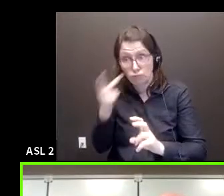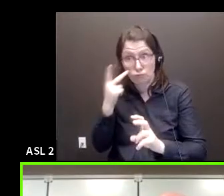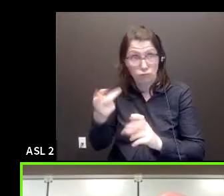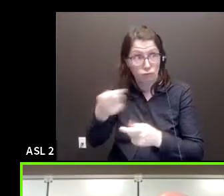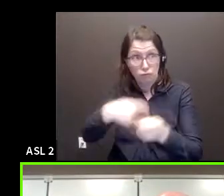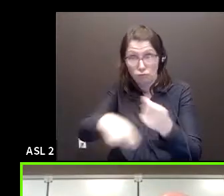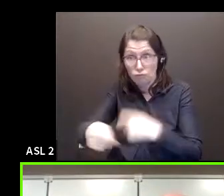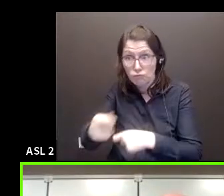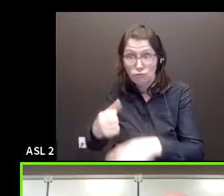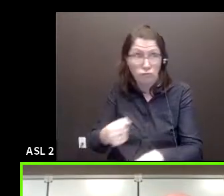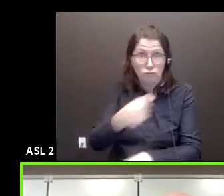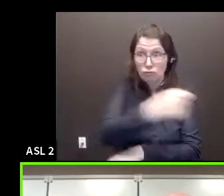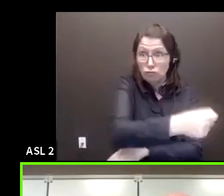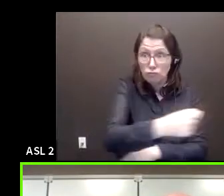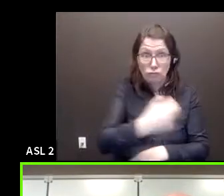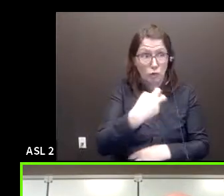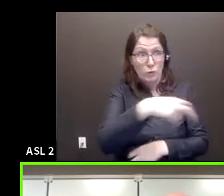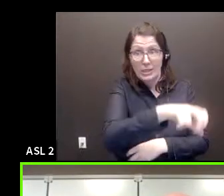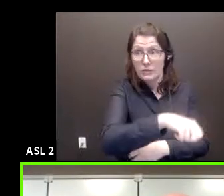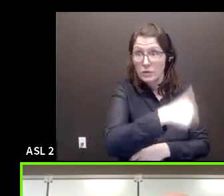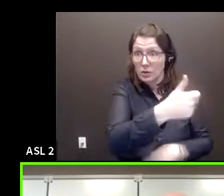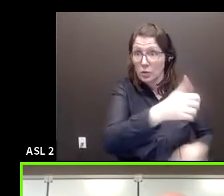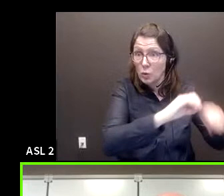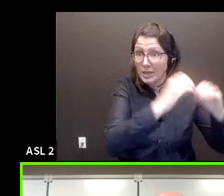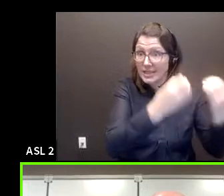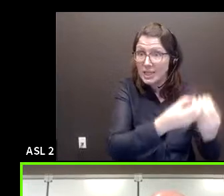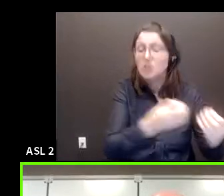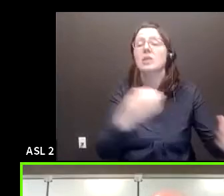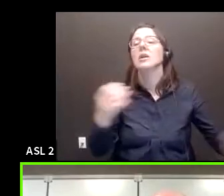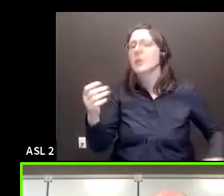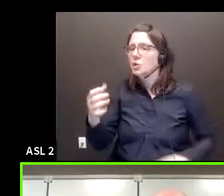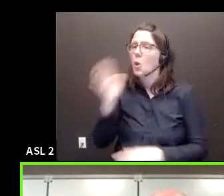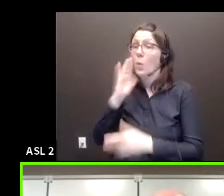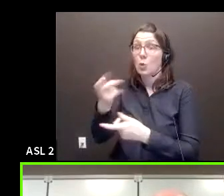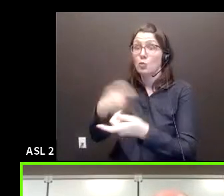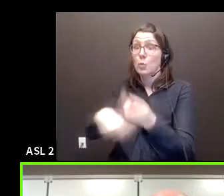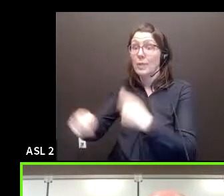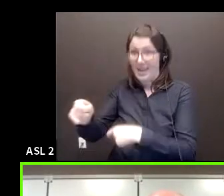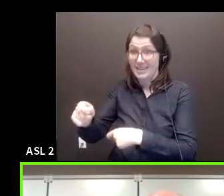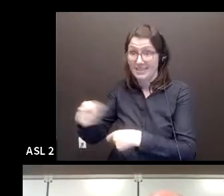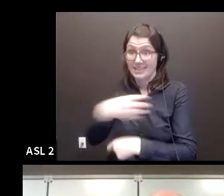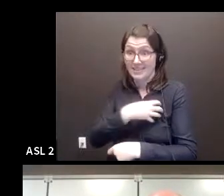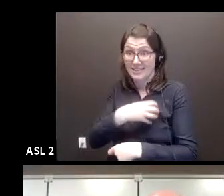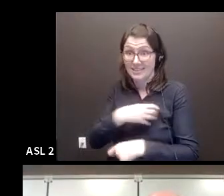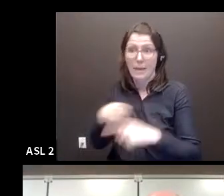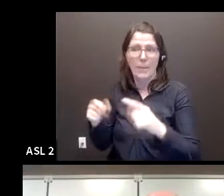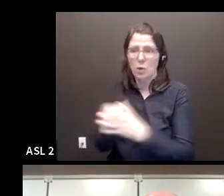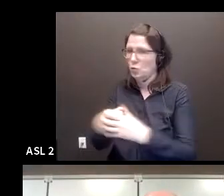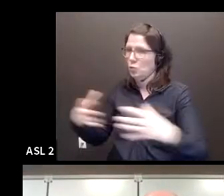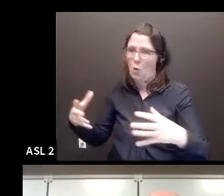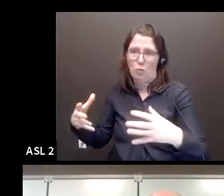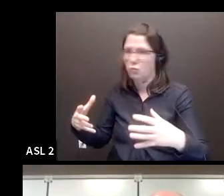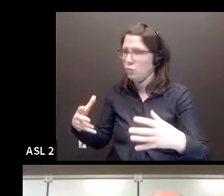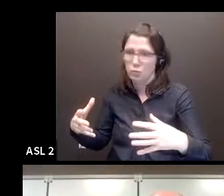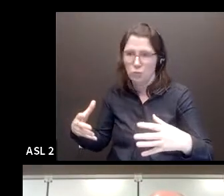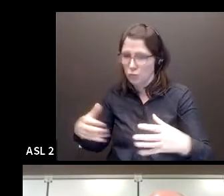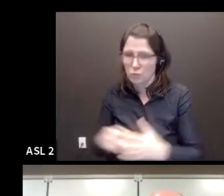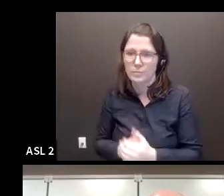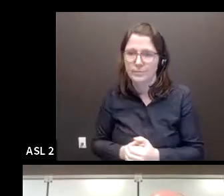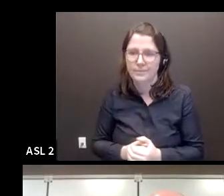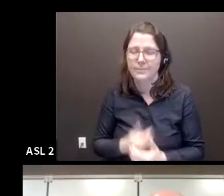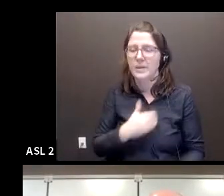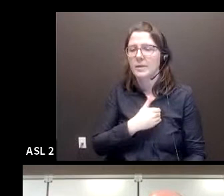positions but there'll be no growth in the budget okay okay and i guess really what i was a little bit